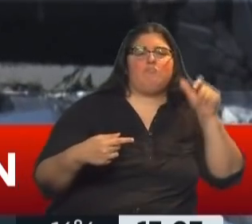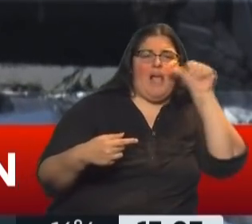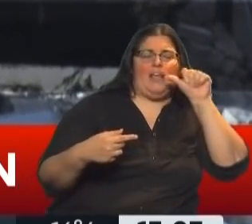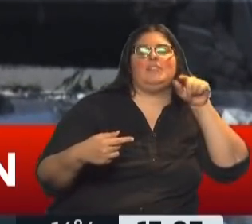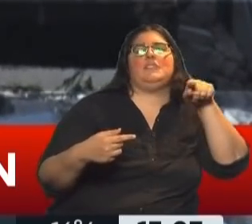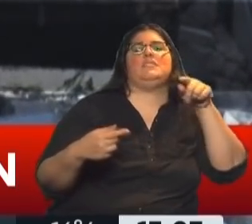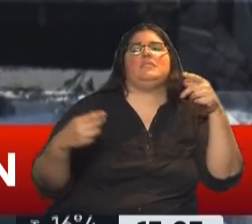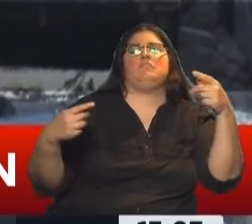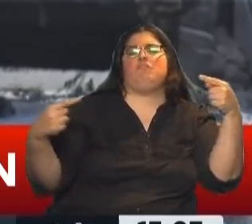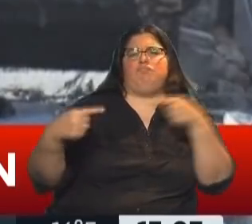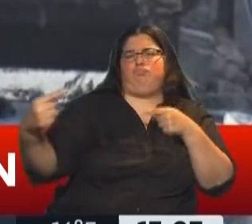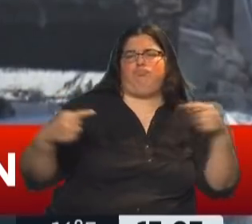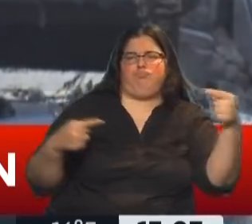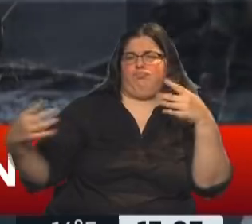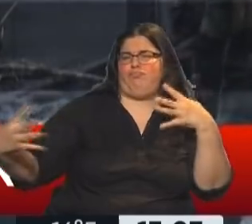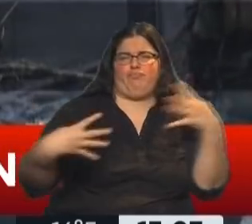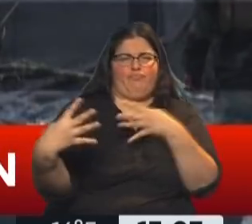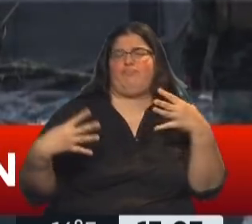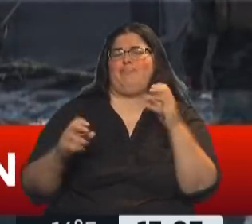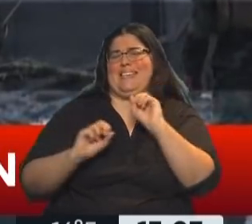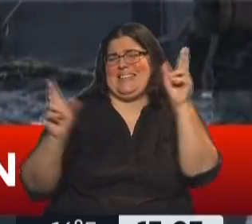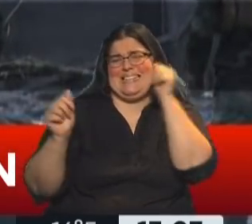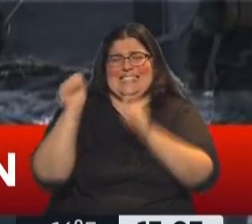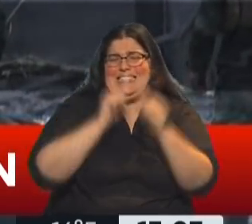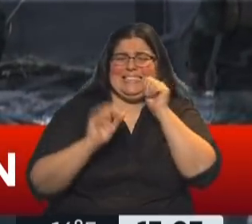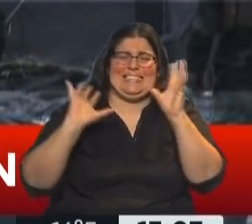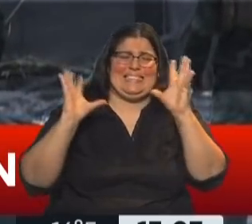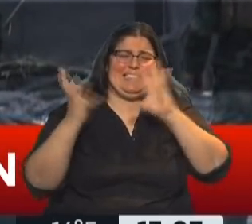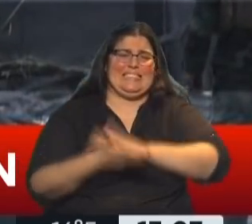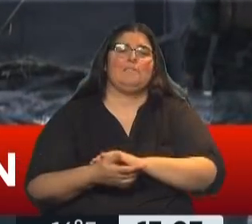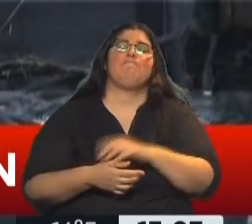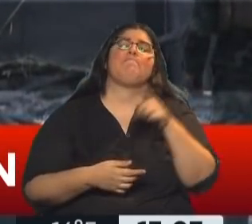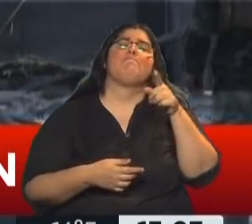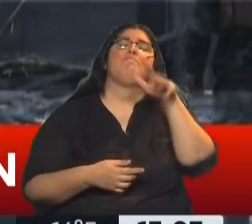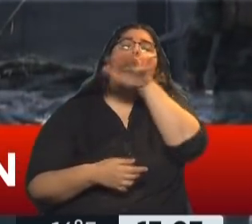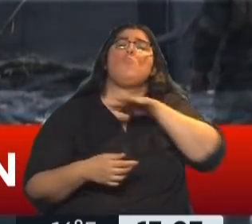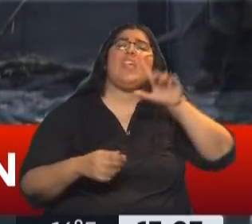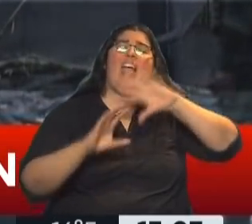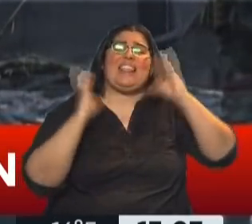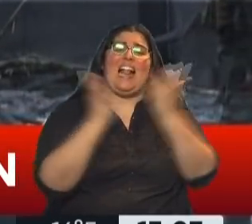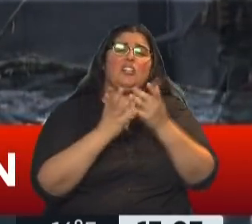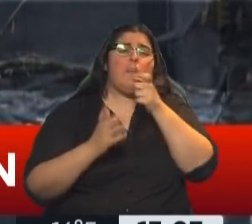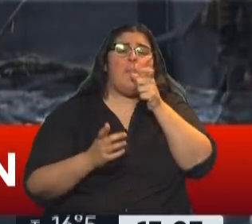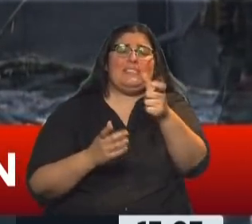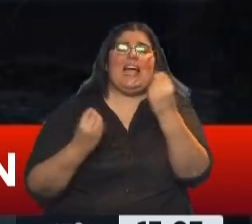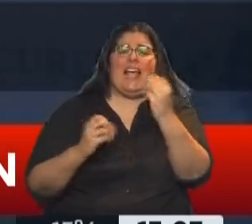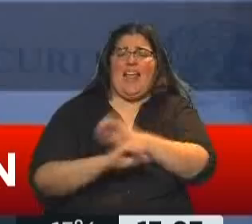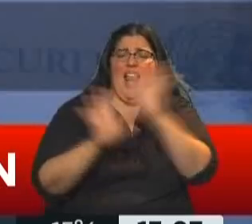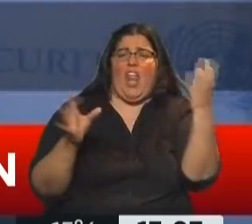causing tremendous harm. The message from the international community to those on the warpath pass must be